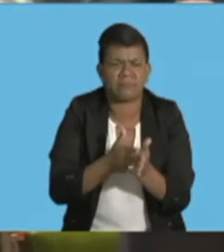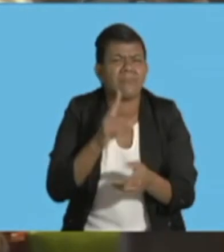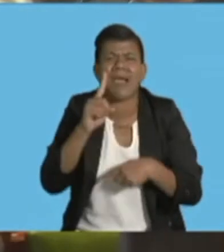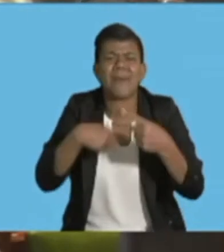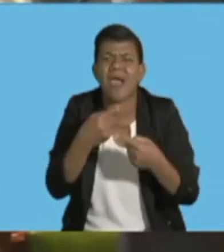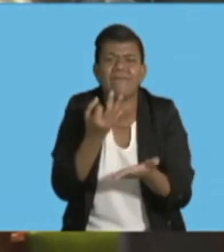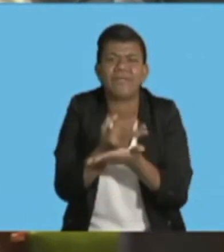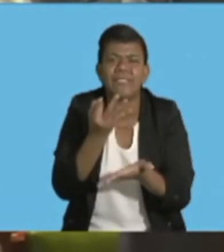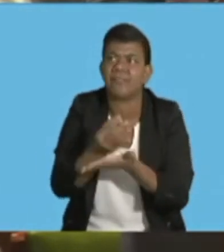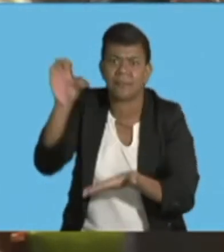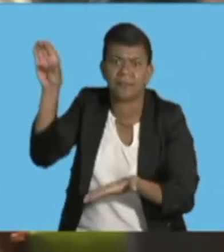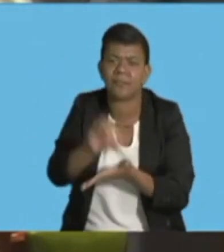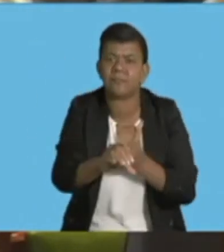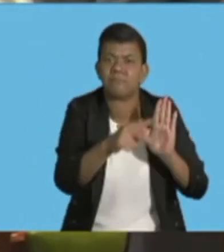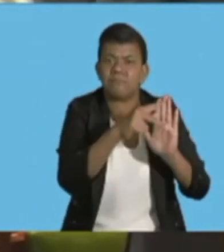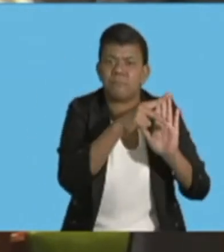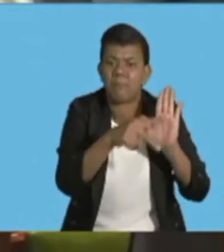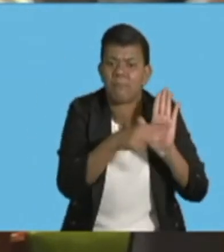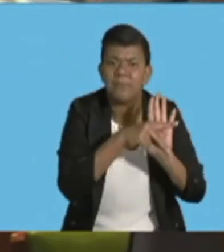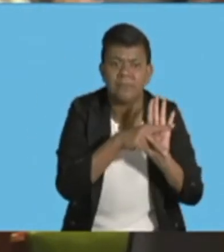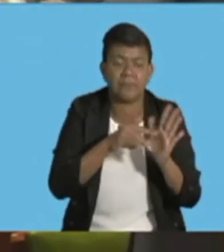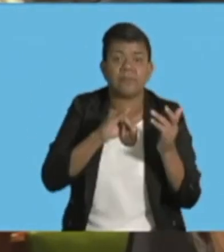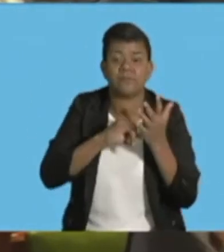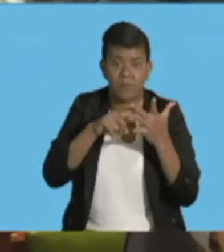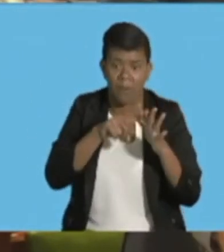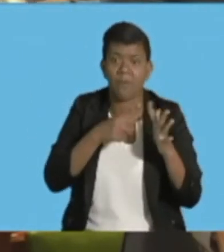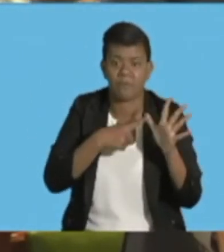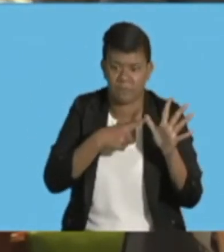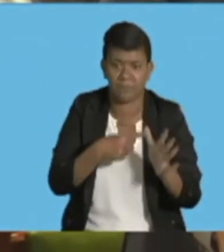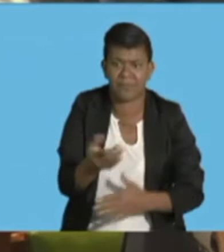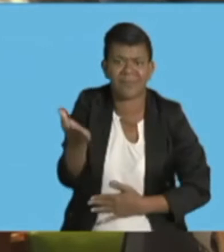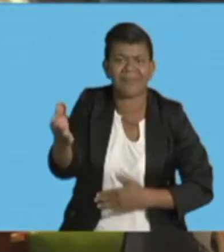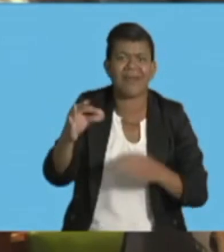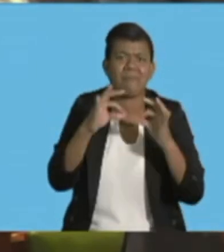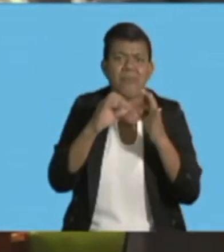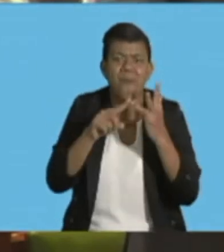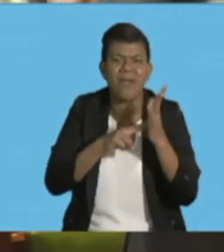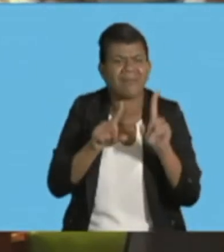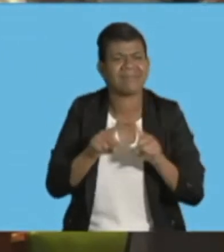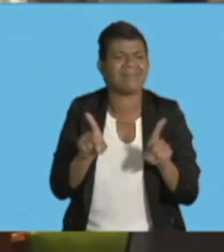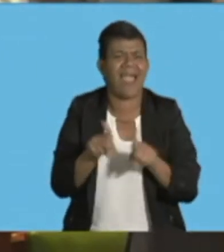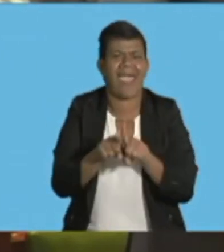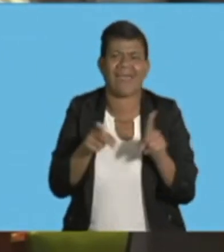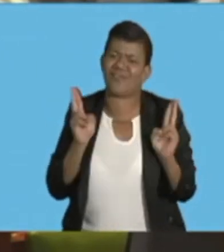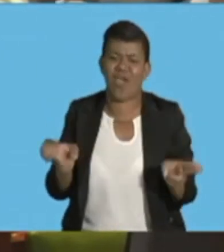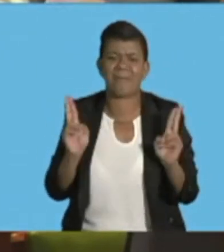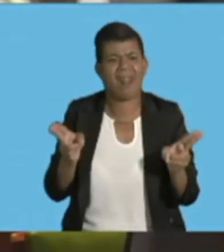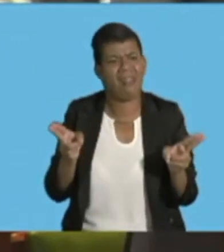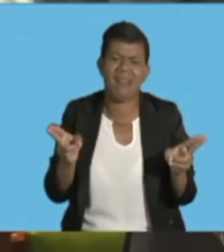bonds is in fact not necessarily any different to a normal bonds that you go out into the market and issue. So you can get about